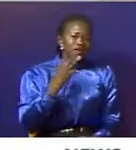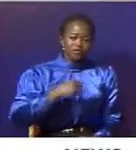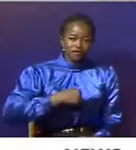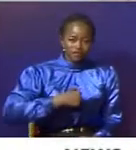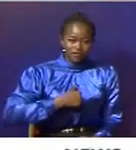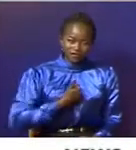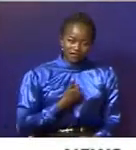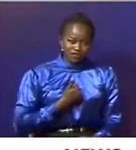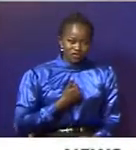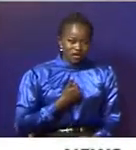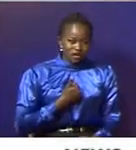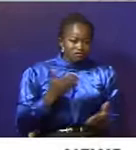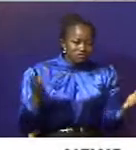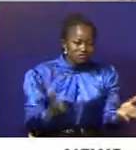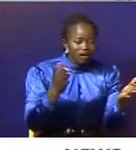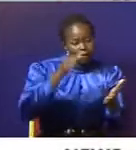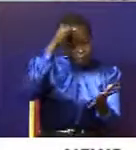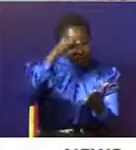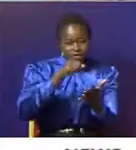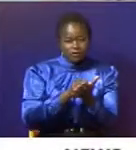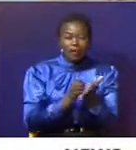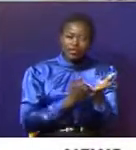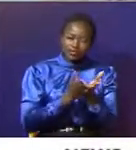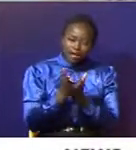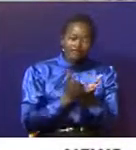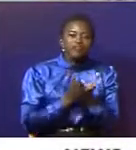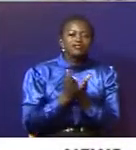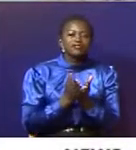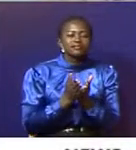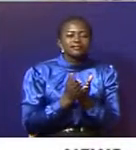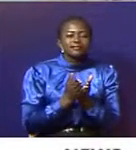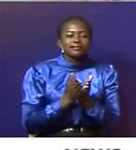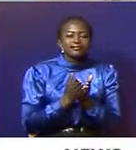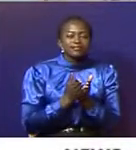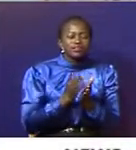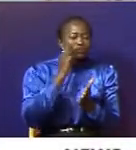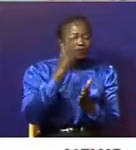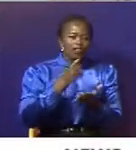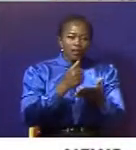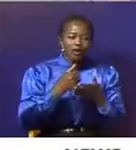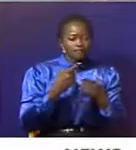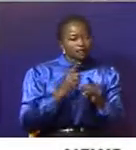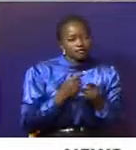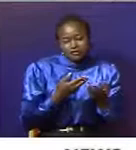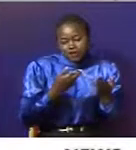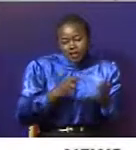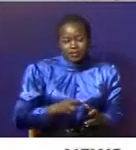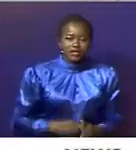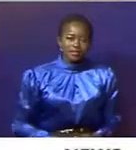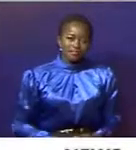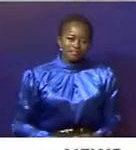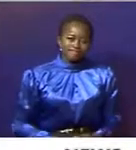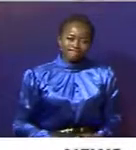it will keep me even if I left this world. But unfortunately, it didn't continue. But